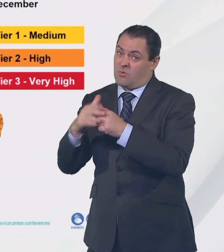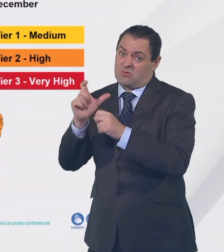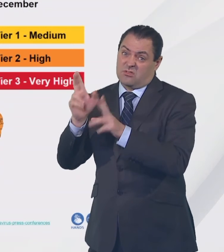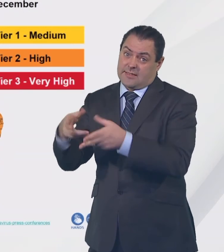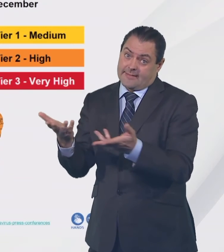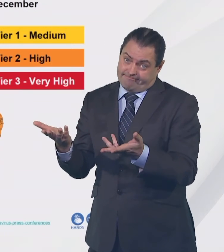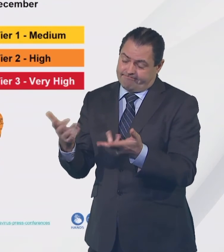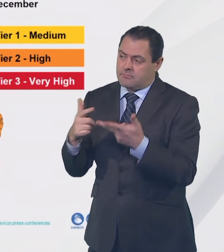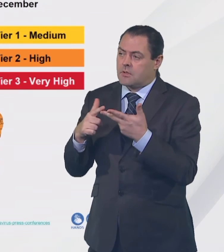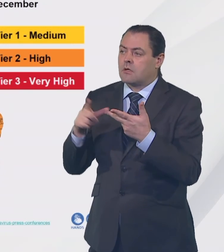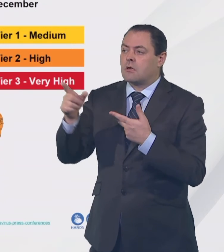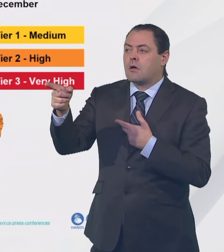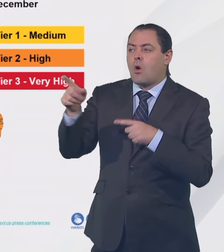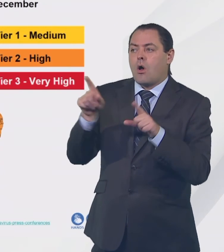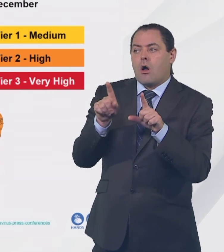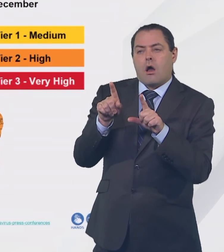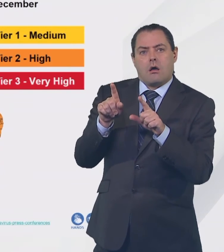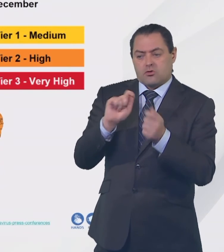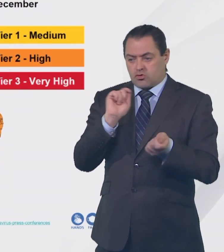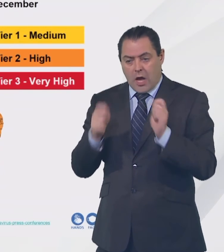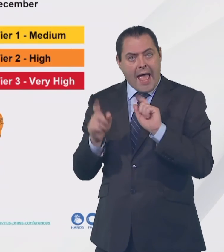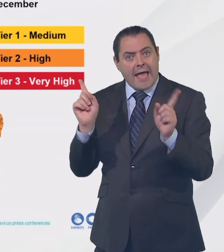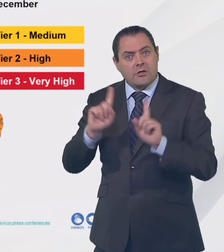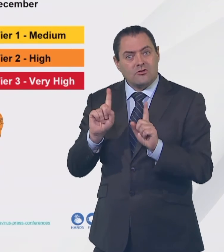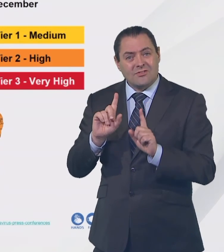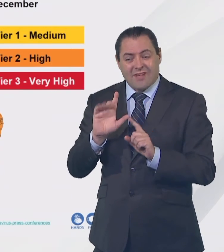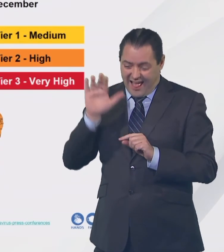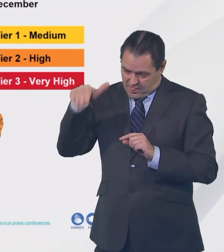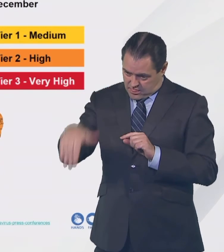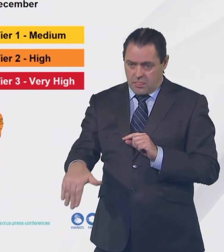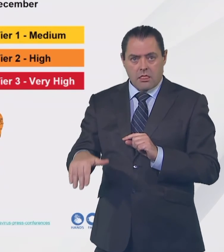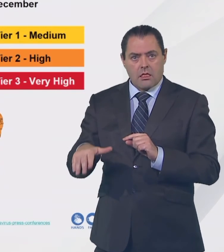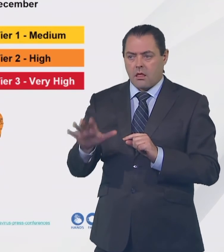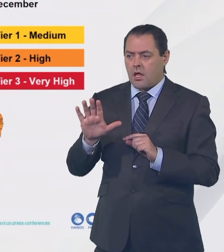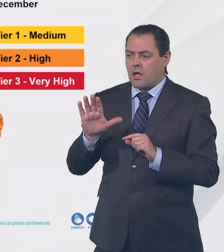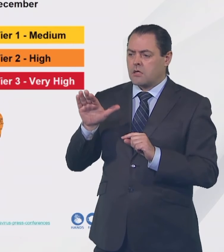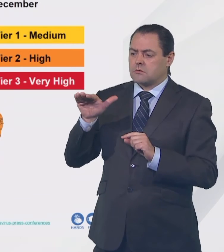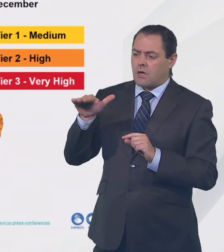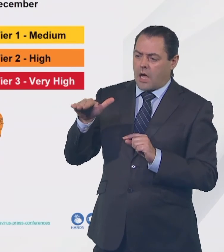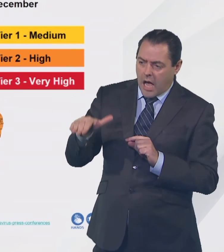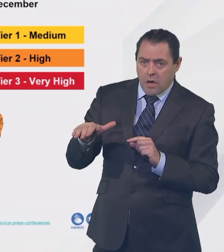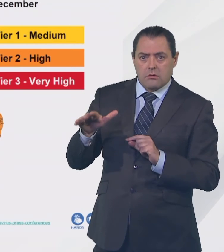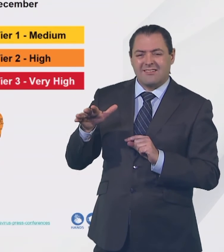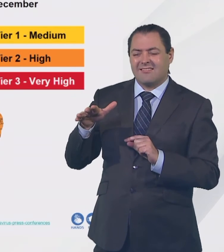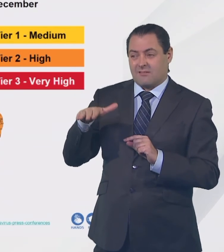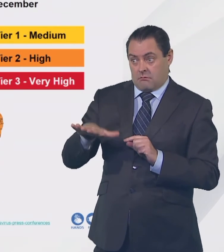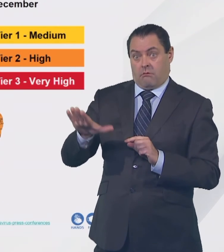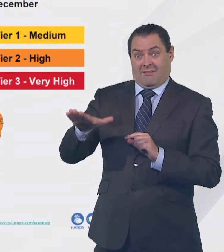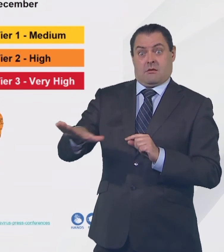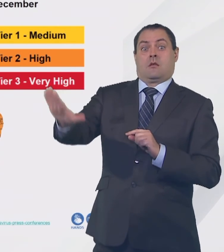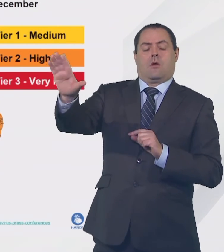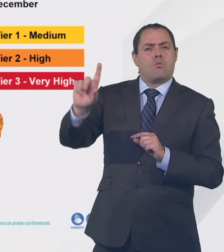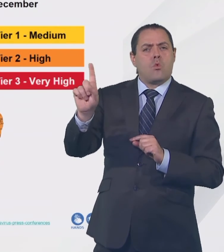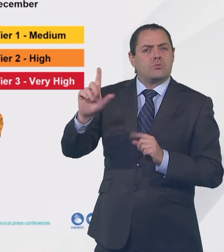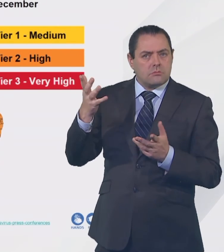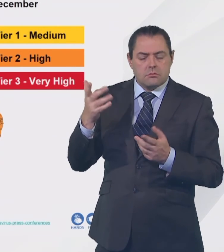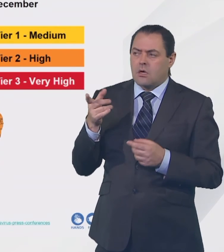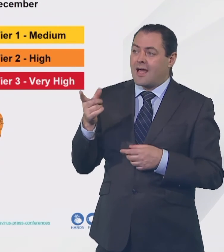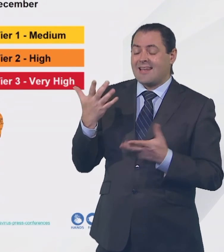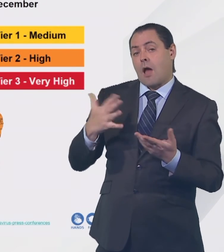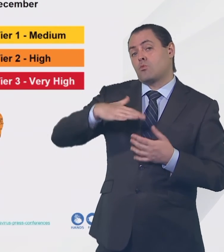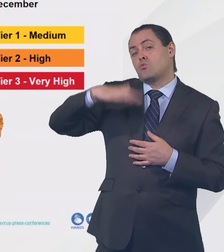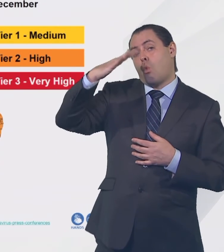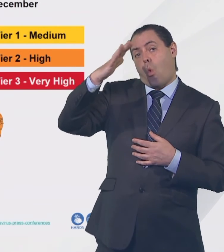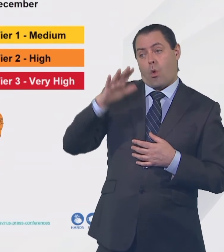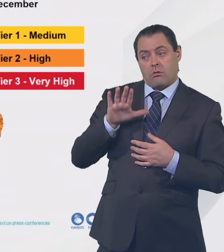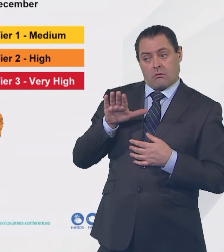things are changing. So, for example, in many areas of the north of England now, the rates are very high but are beginning to fall, or are